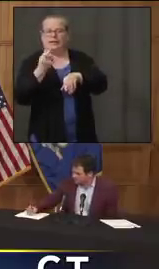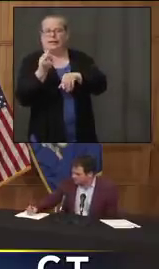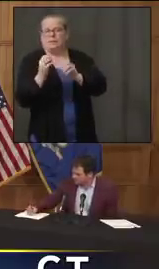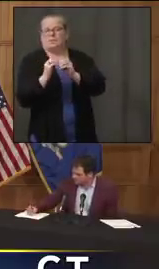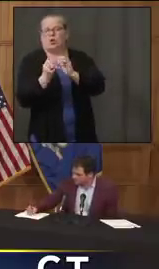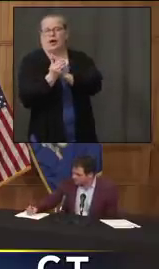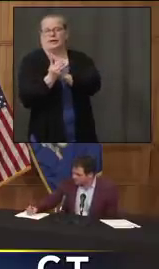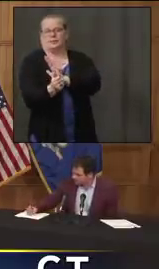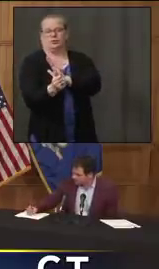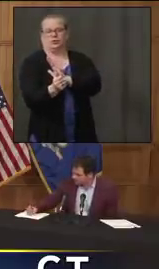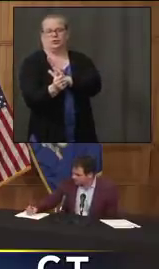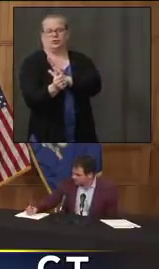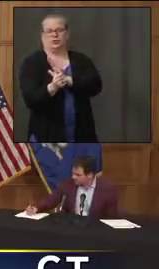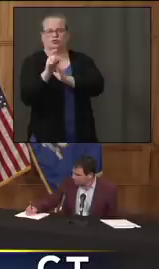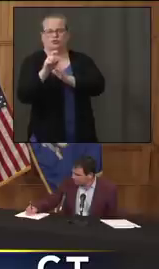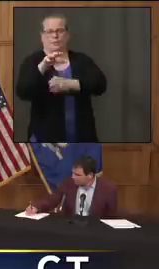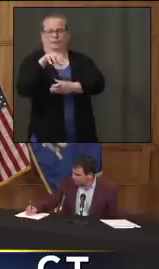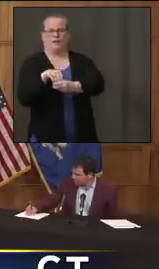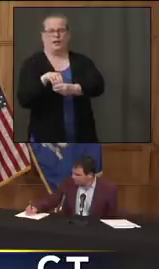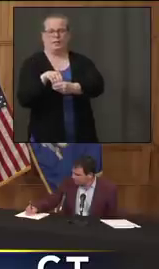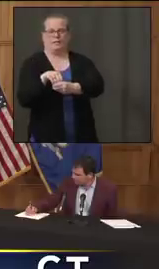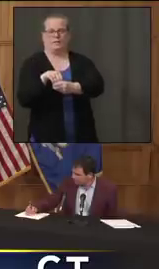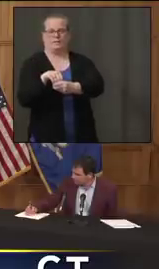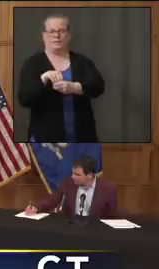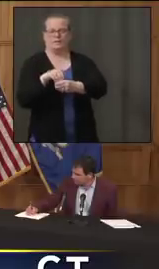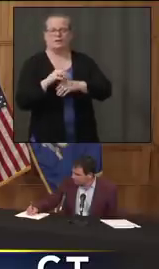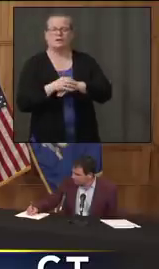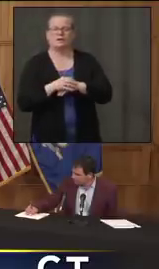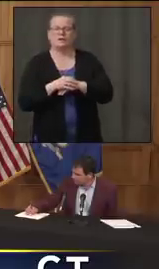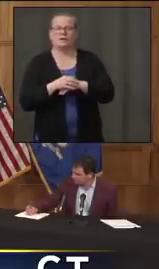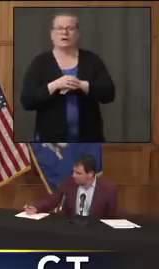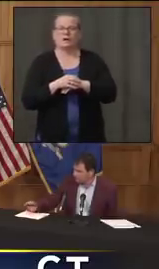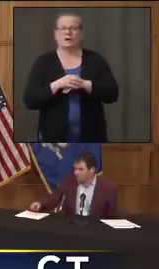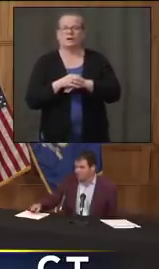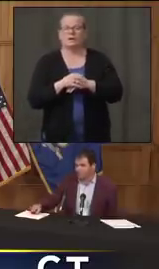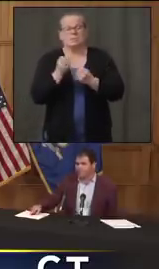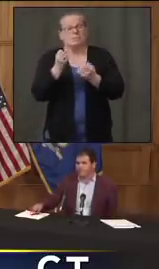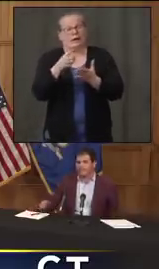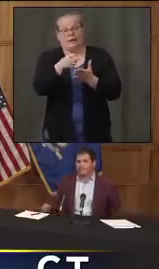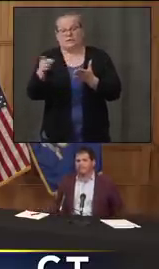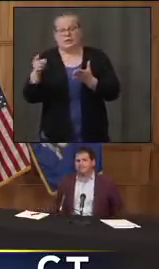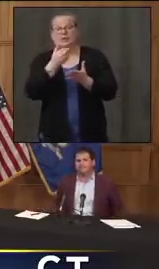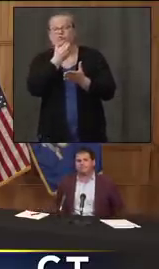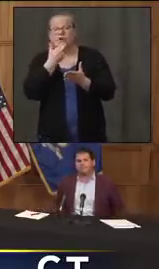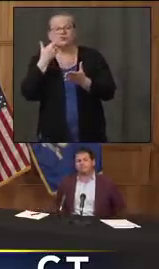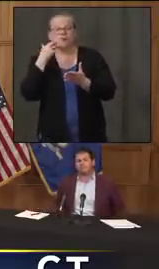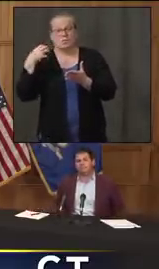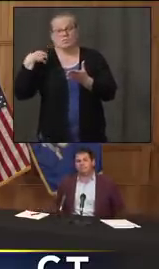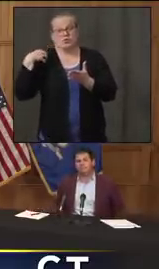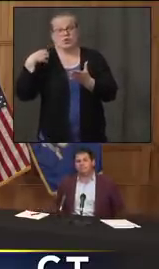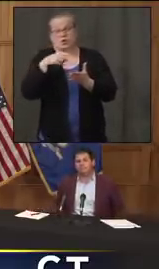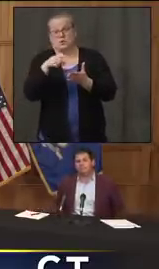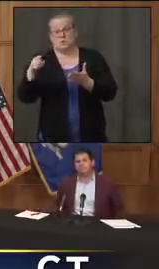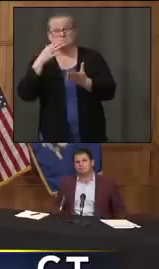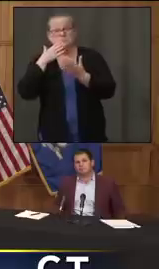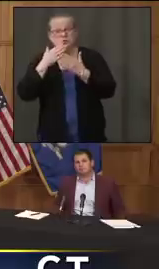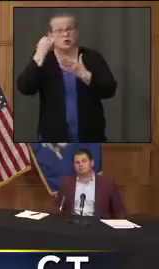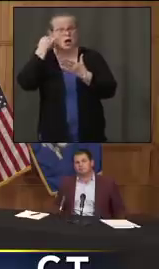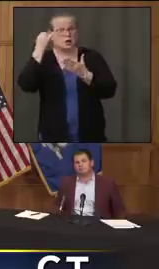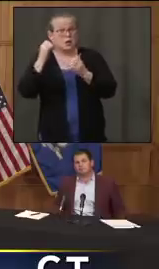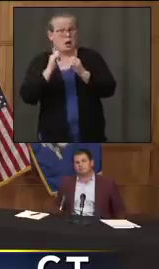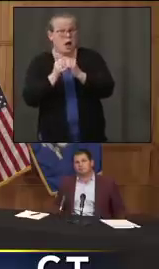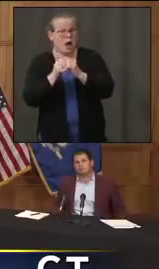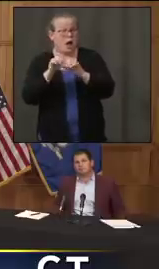these people seem to have good plans to open inside. And as David